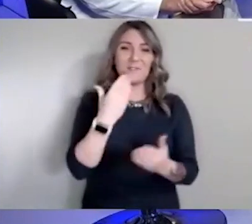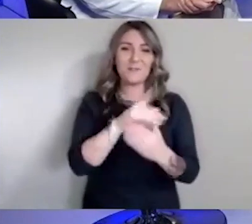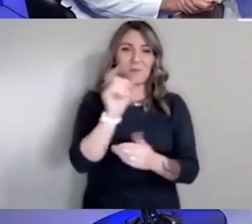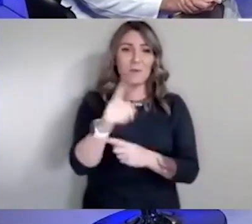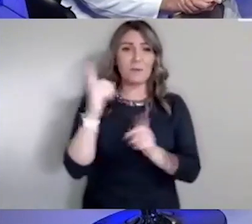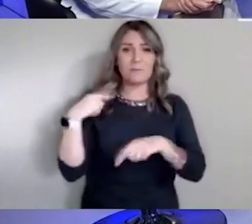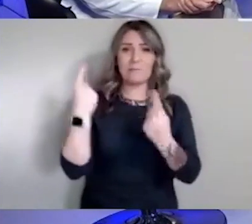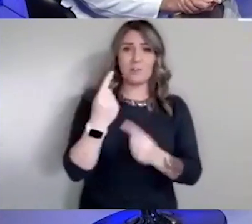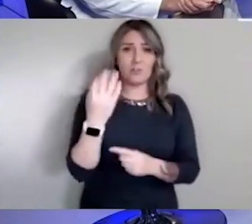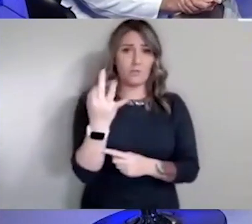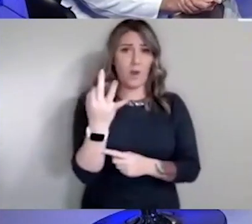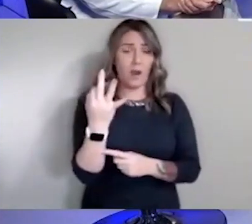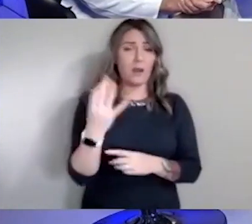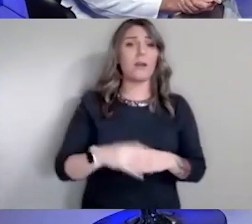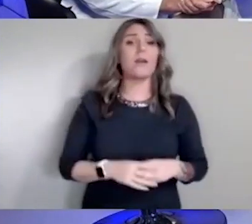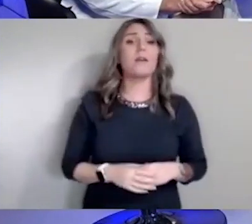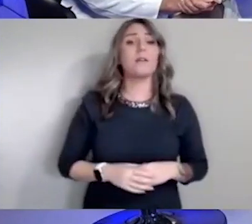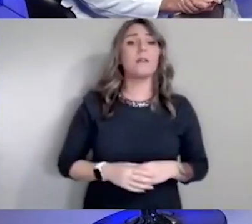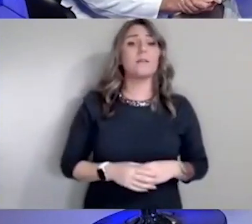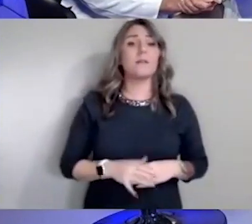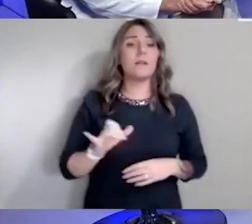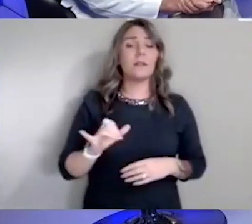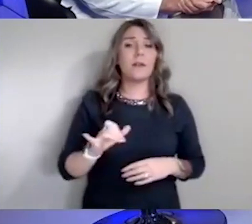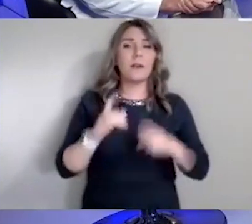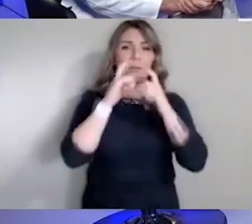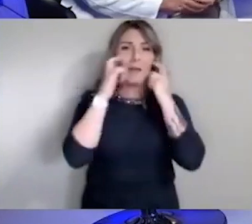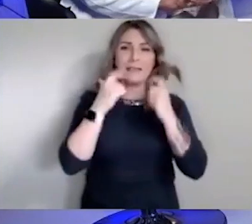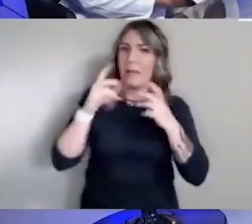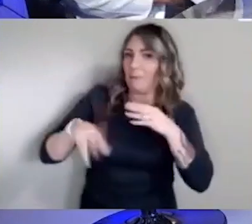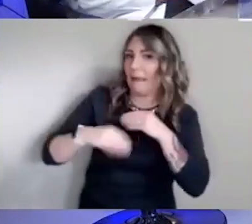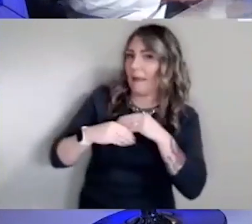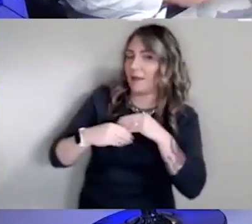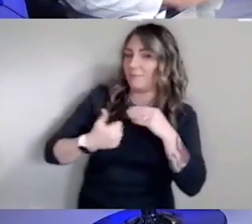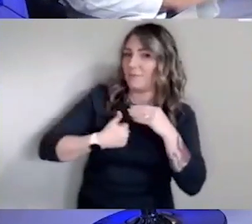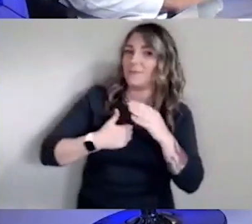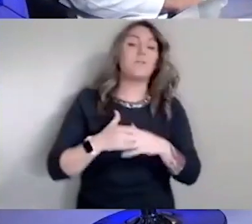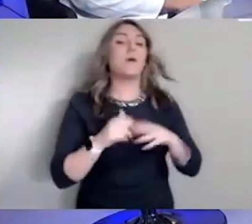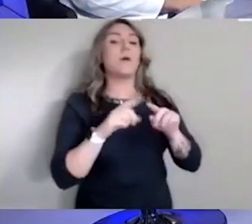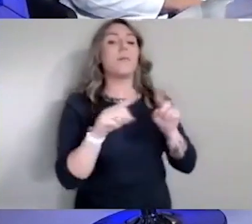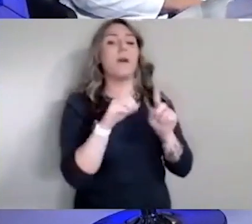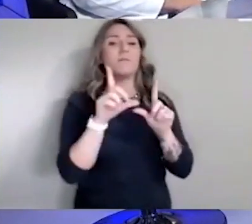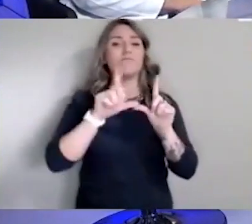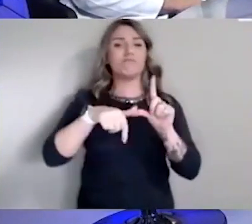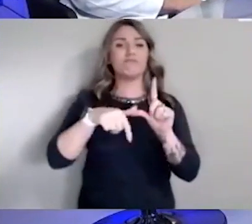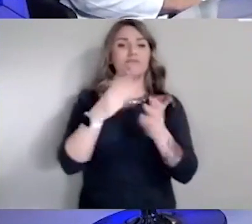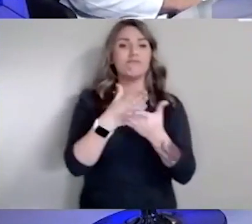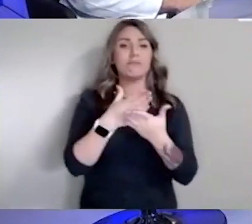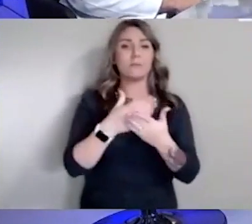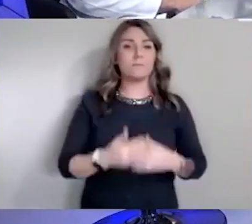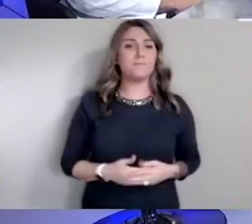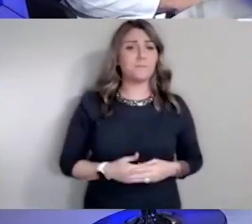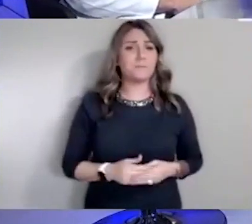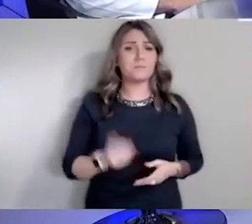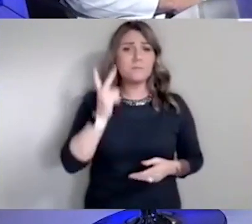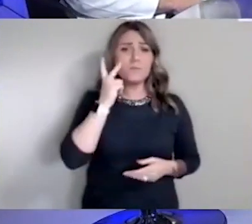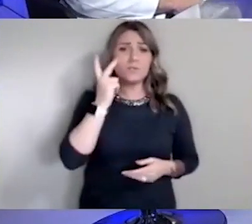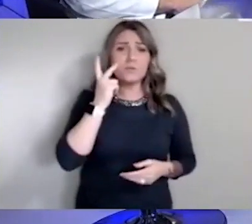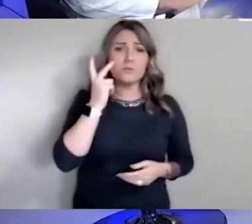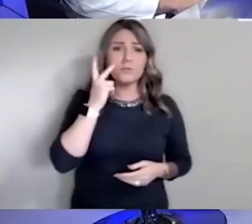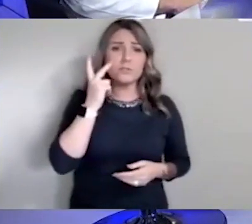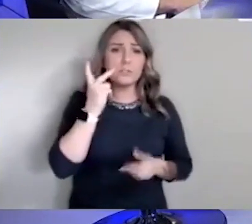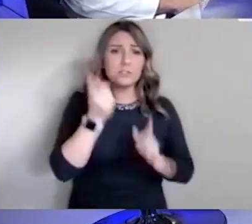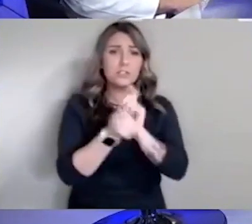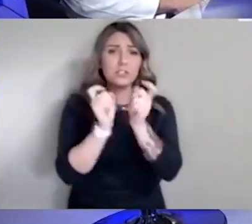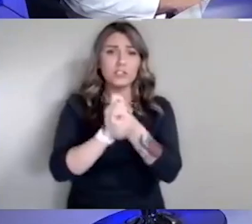that mask, I'm adding this part, but since it expired, have you seen a noticeable change in people masking